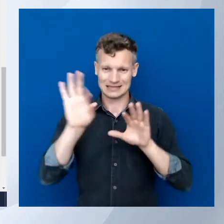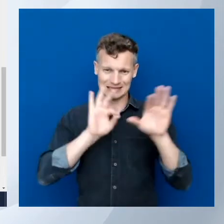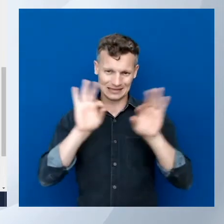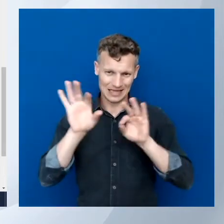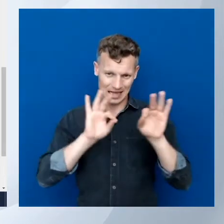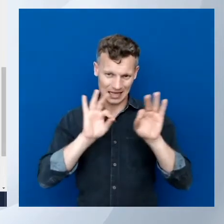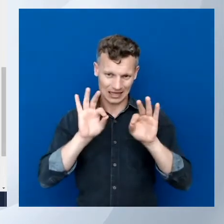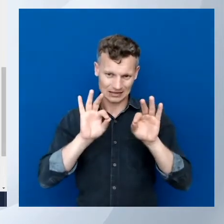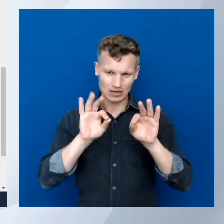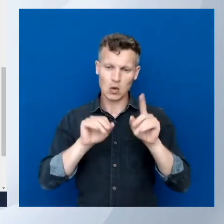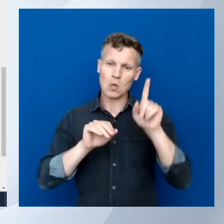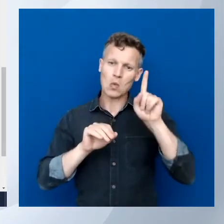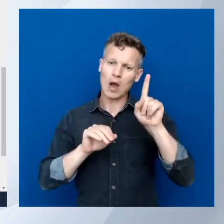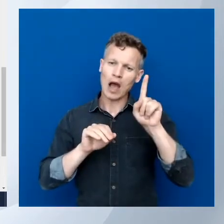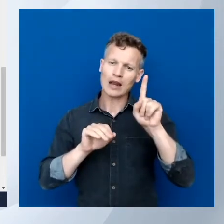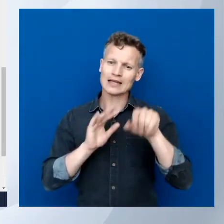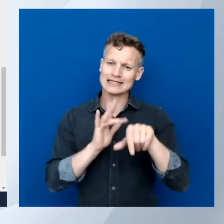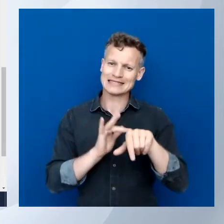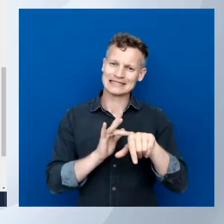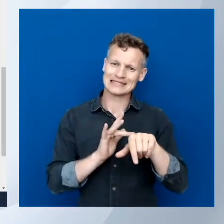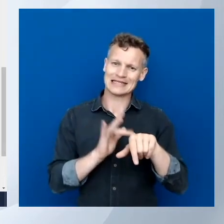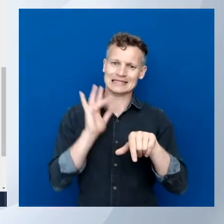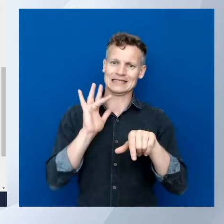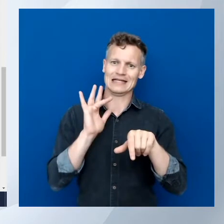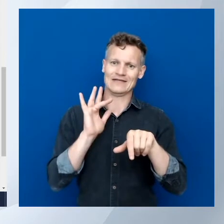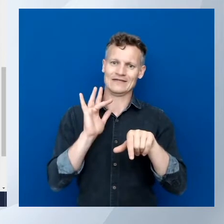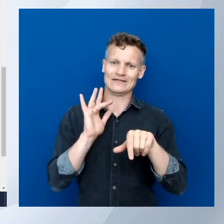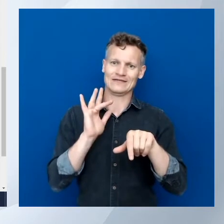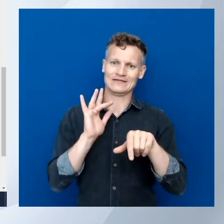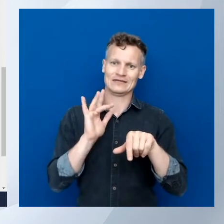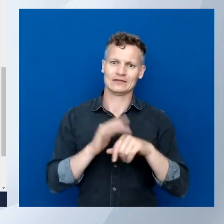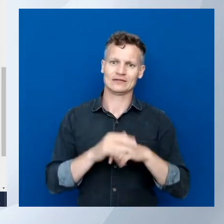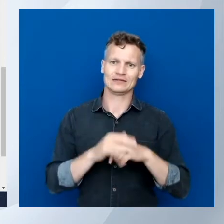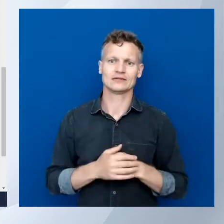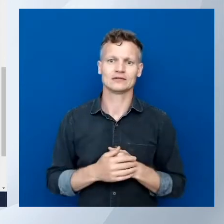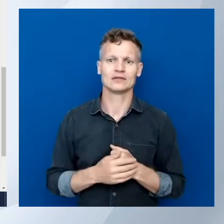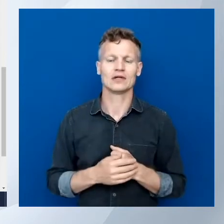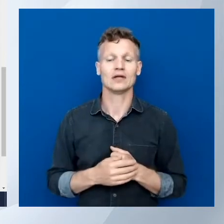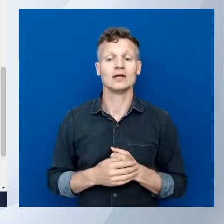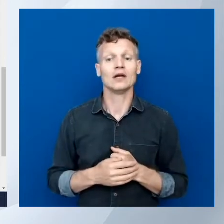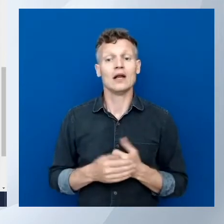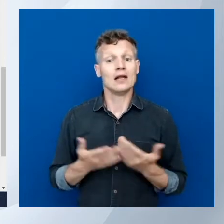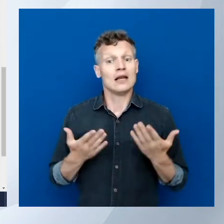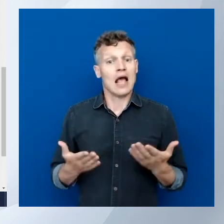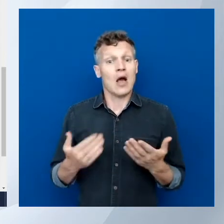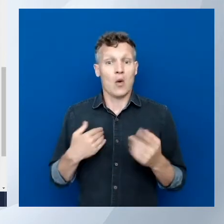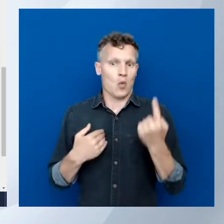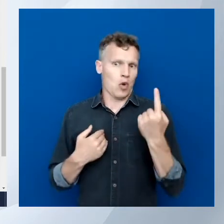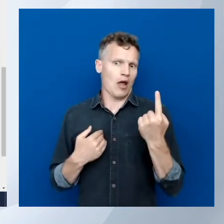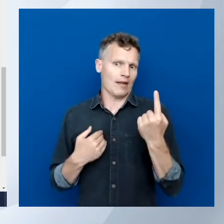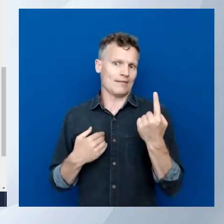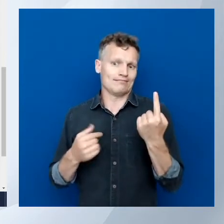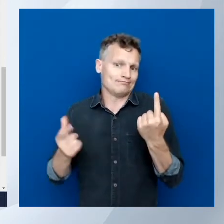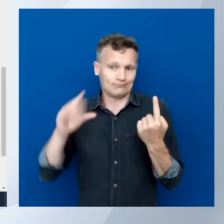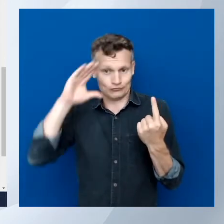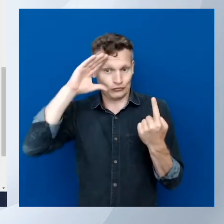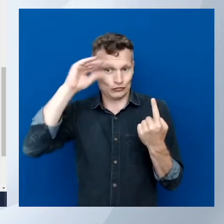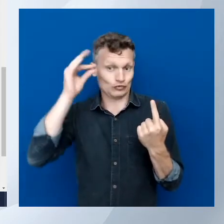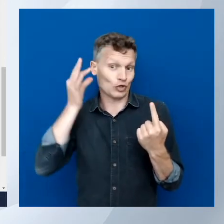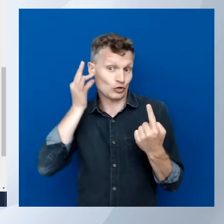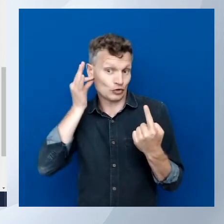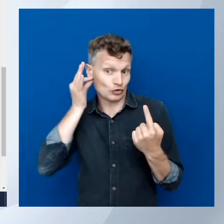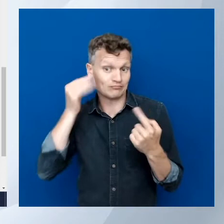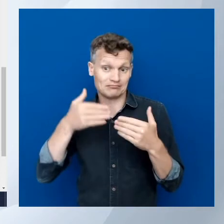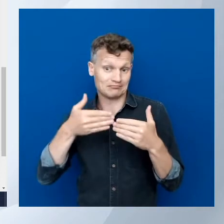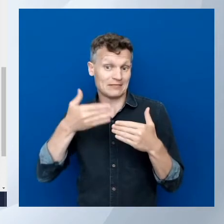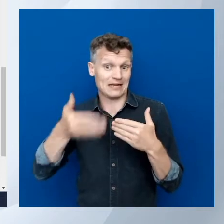sensitive feature that you want to check for. In this case, I have one feature, which is gender, so I will select that next. And then the second step